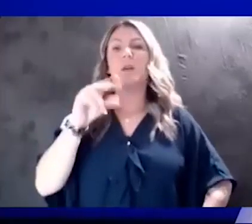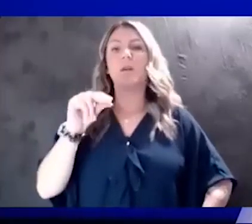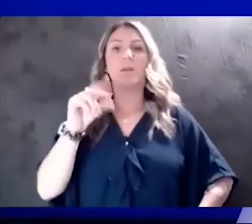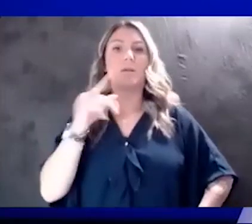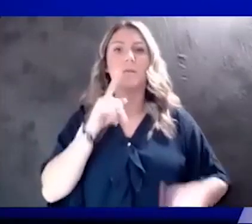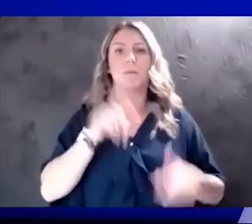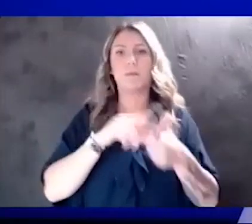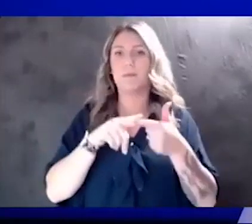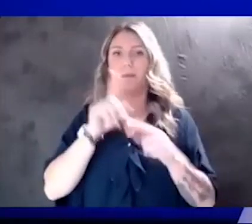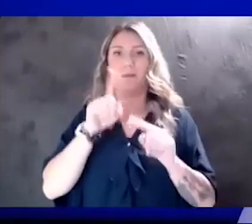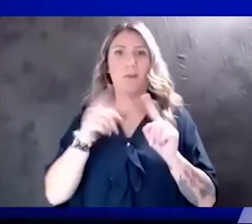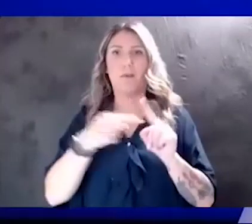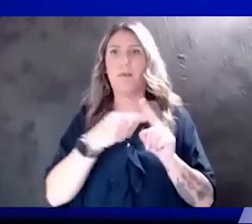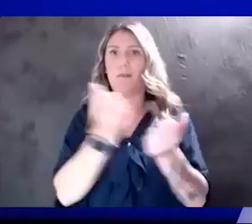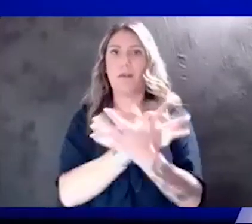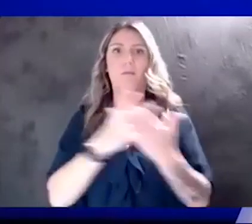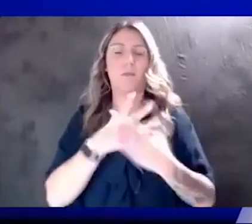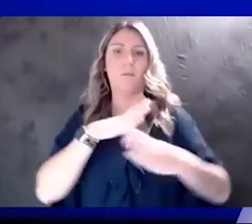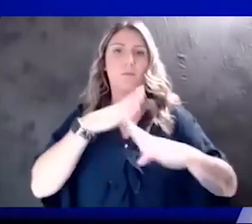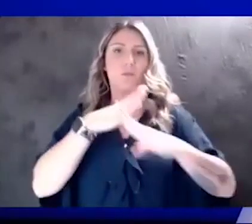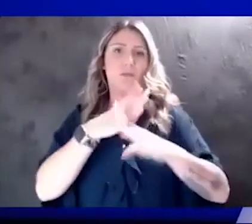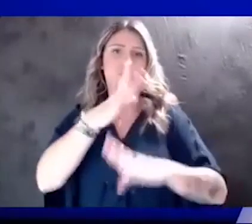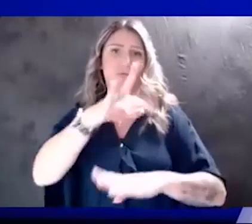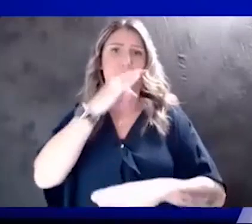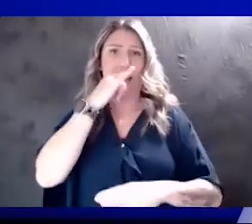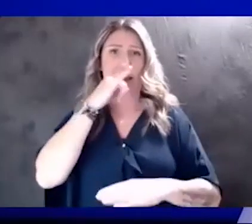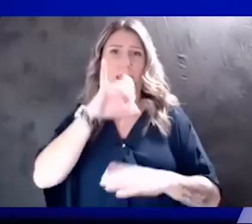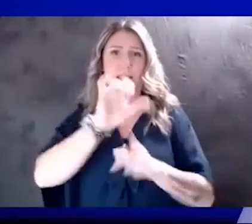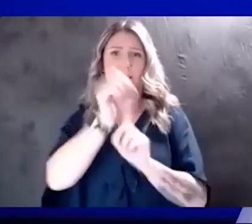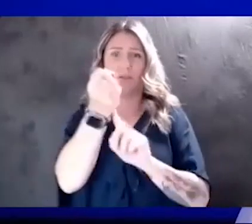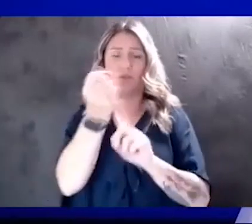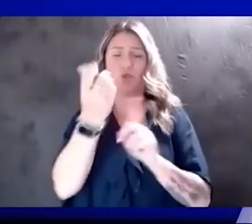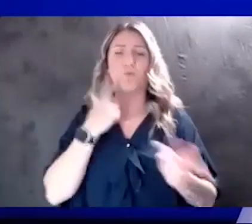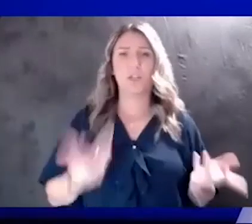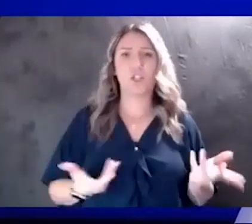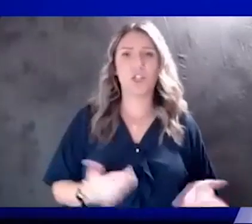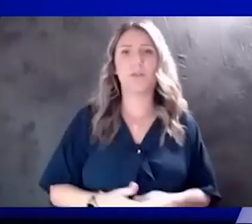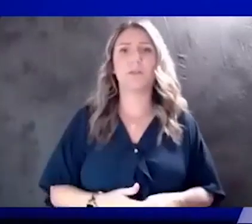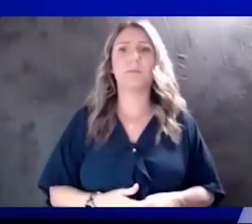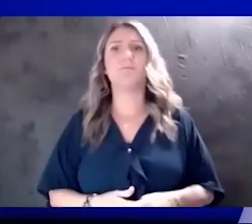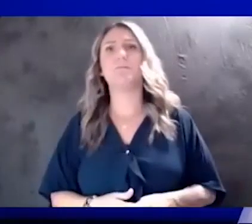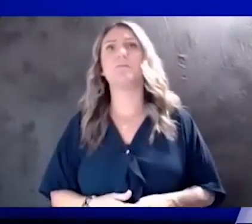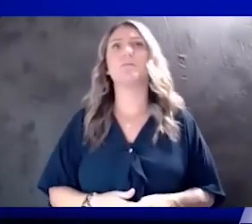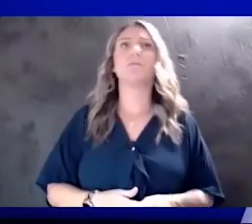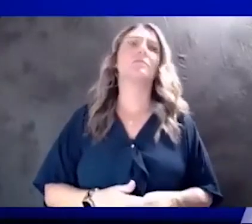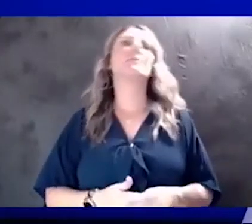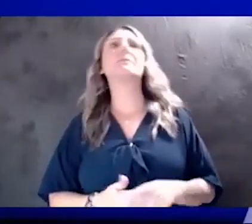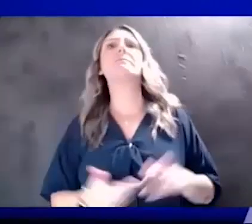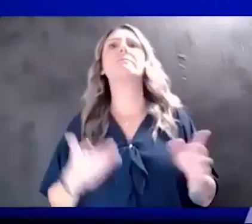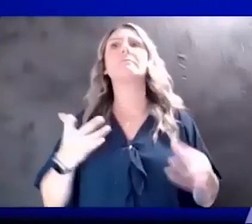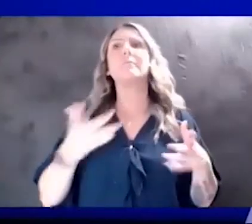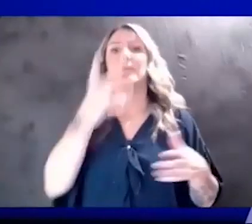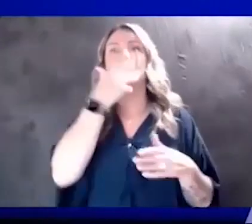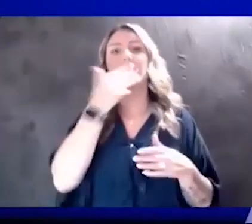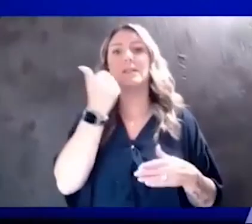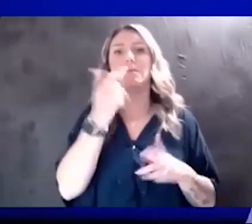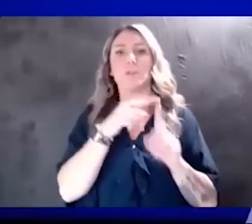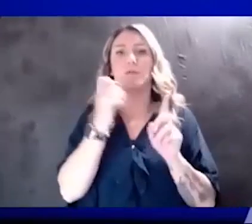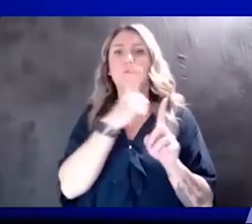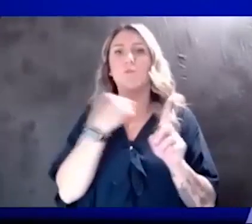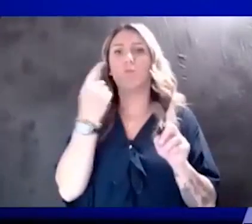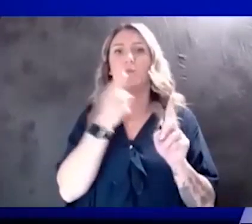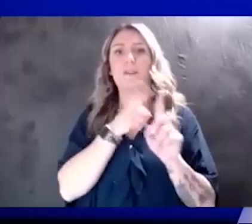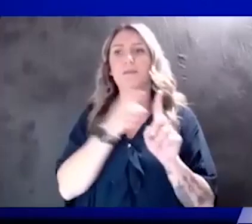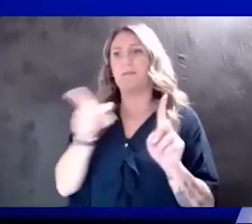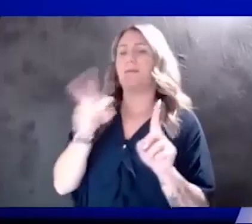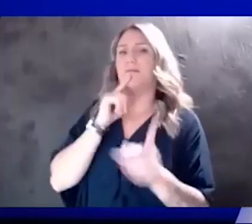protect your kid in that circumstance. So it's sort of a, it is best from a risk mitigation perspective if everybody's